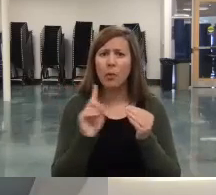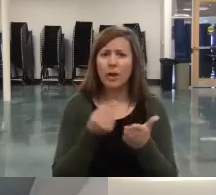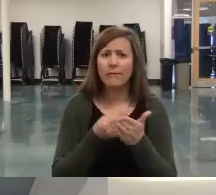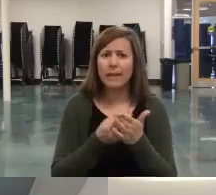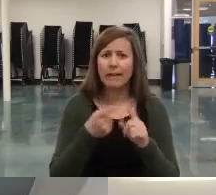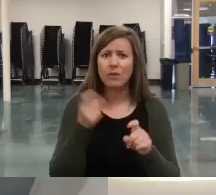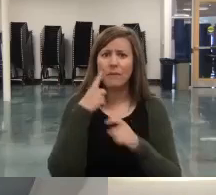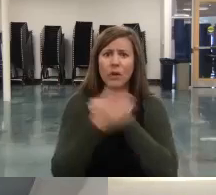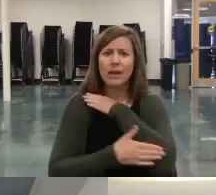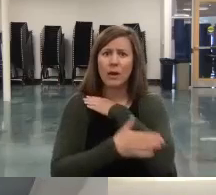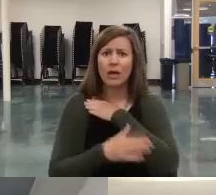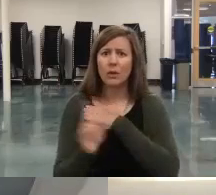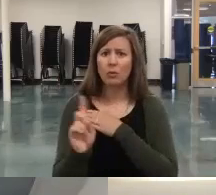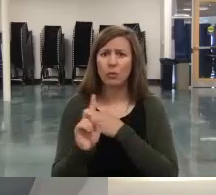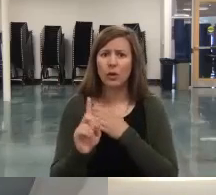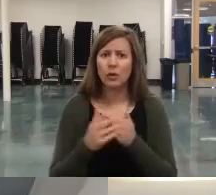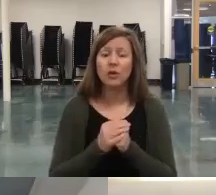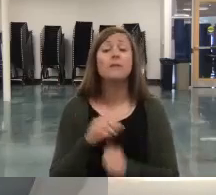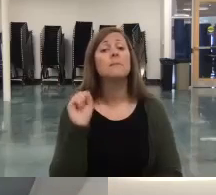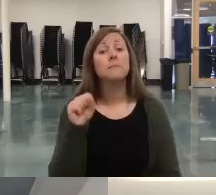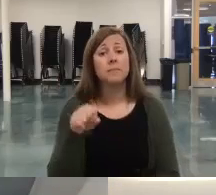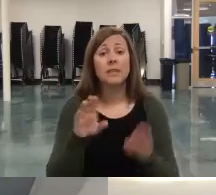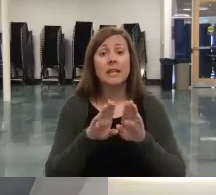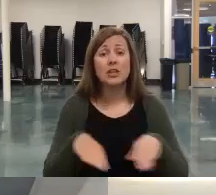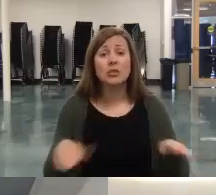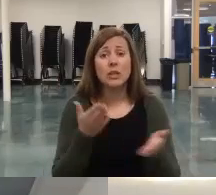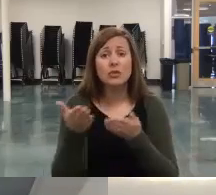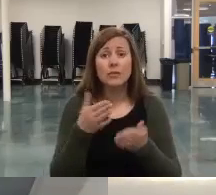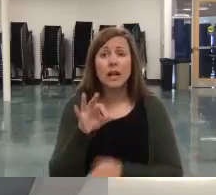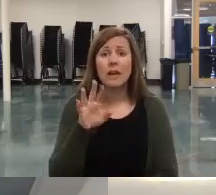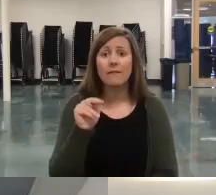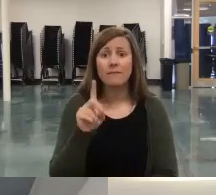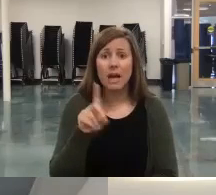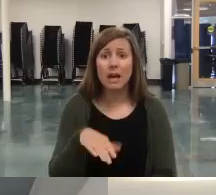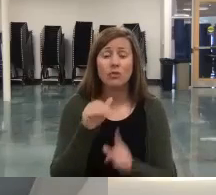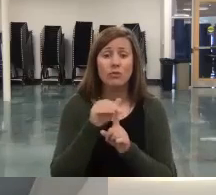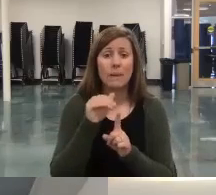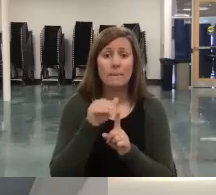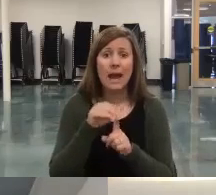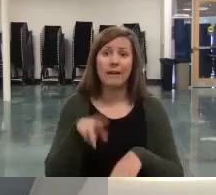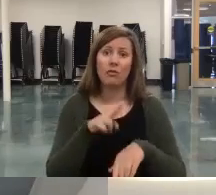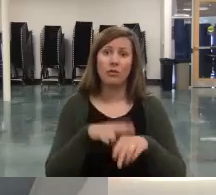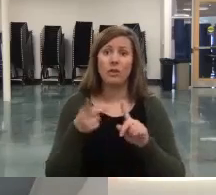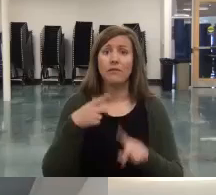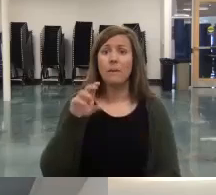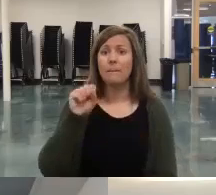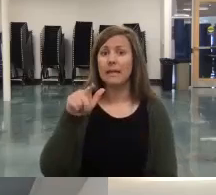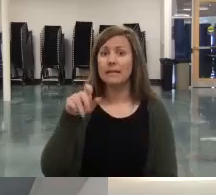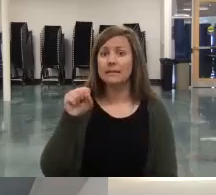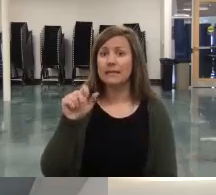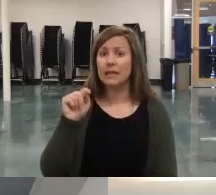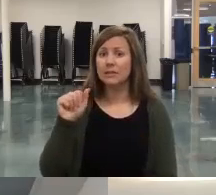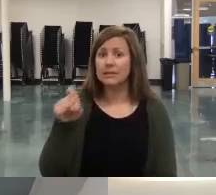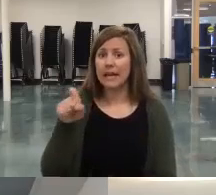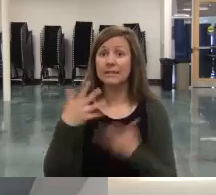for the county? Yeah, the Children's Services Fund is, as a reminder, is a quarter-cent sales tax that was passed in